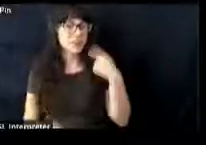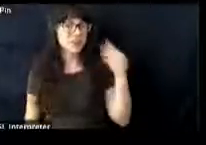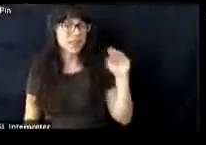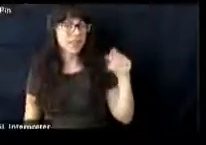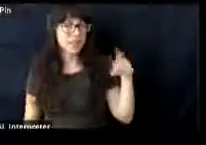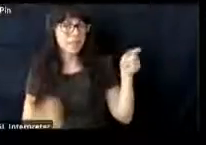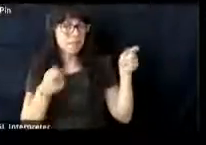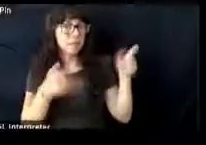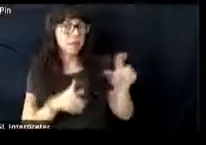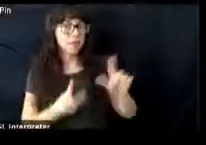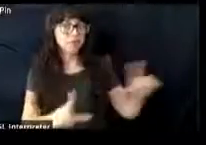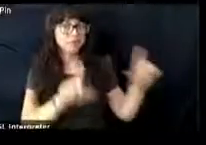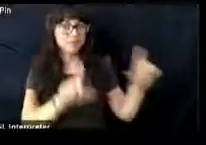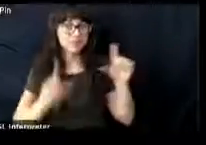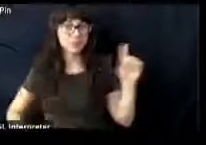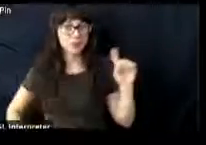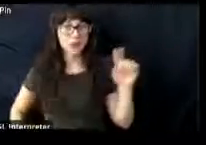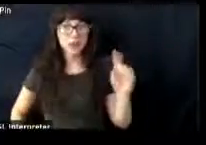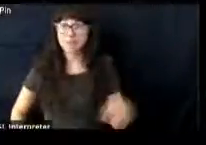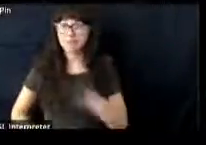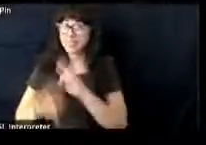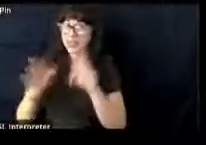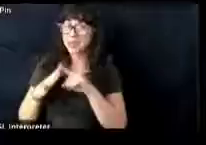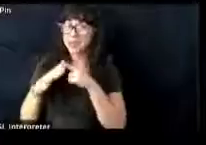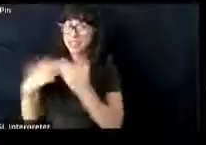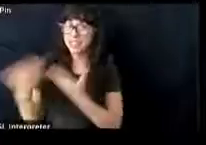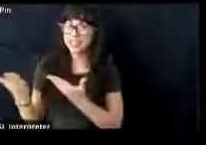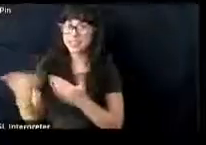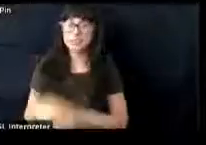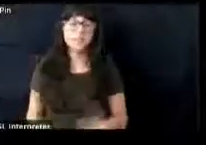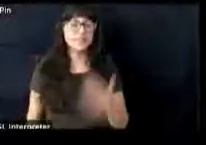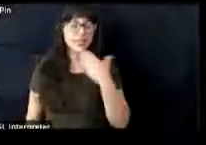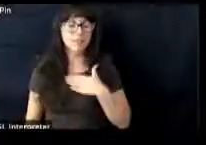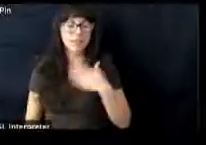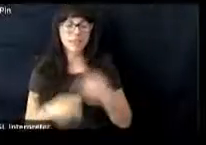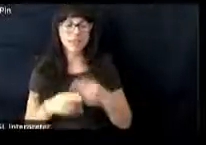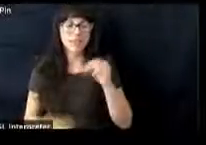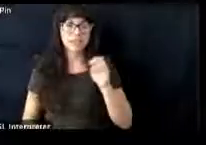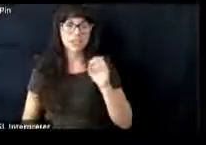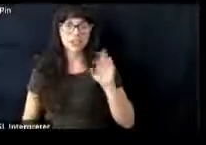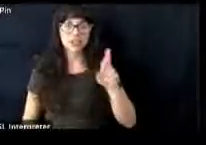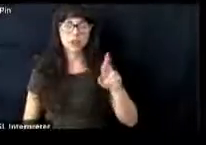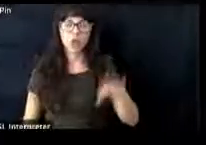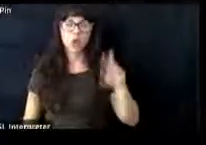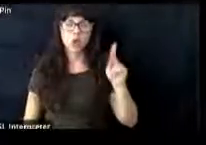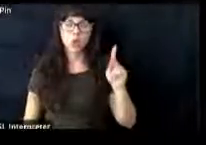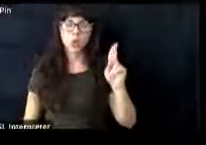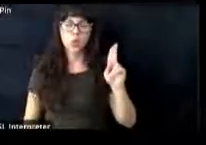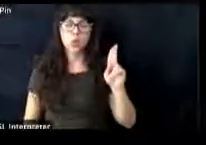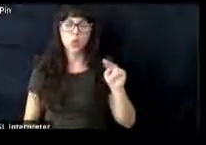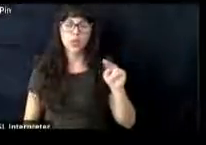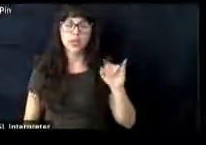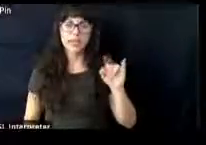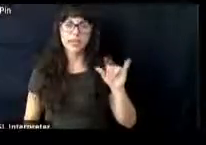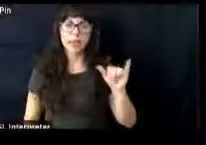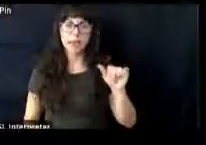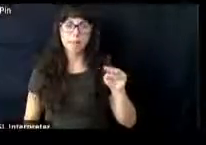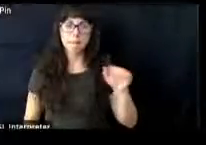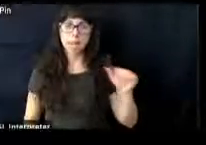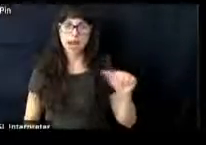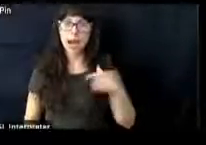like to discuss today, the floor is yours. Thank you. My name is Jennifer Kumiyama, and I'm a resident of Long